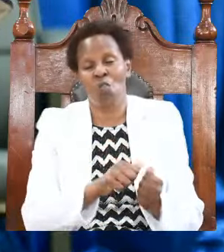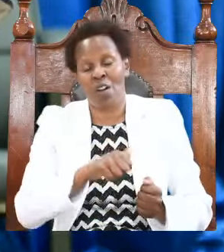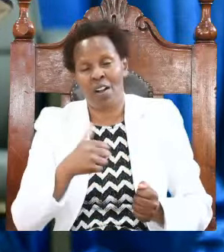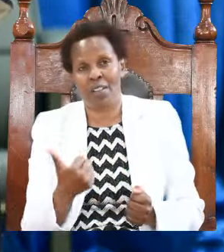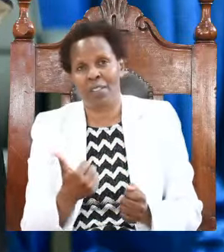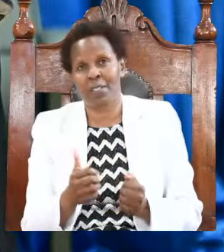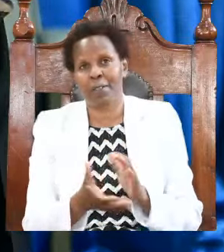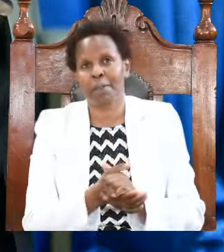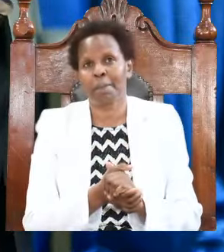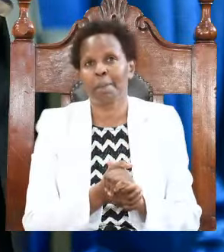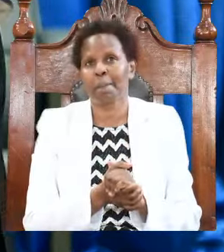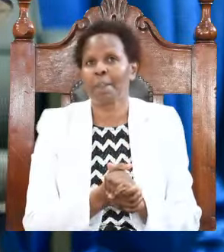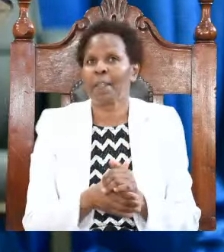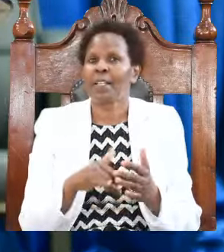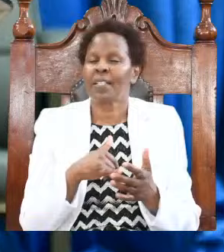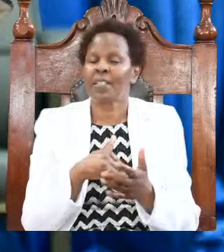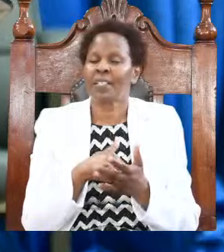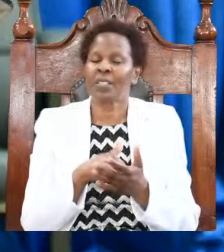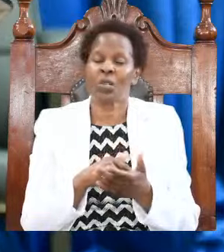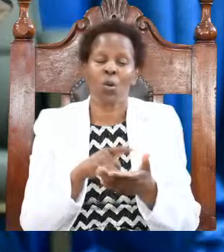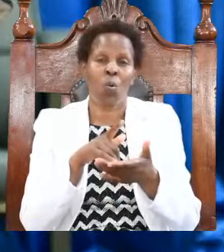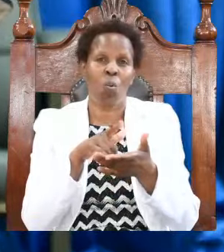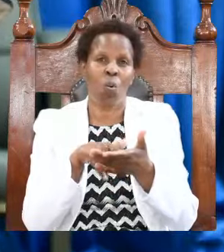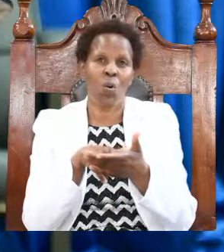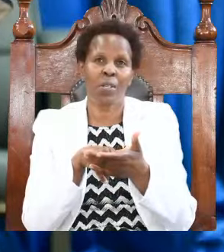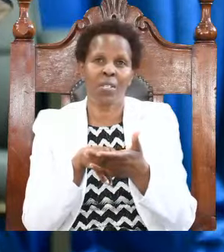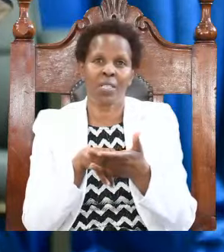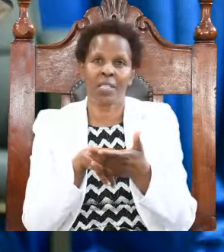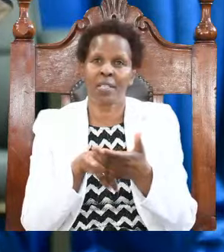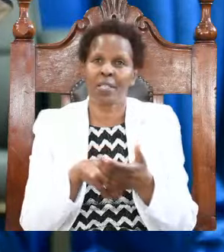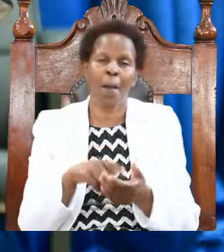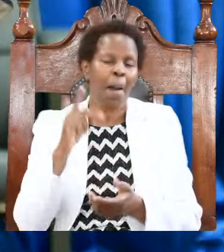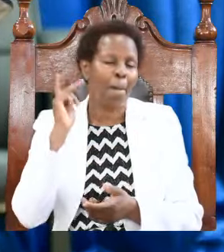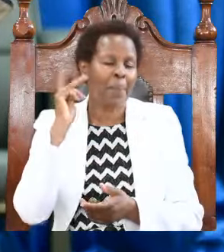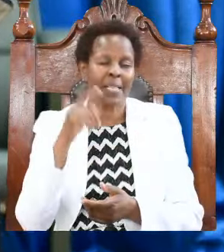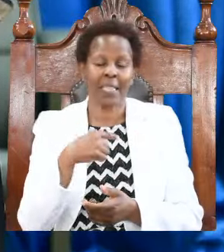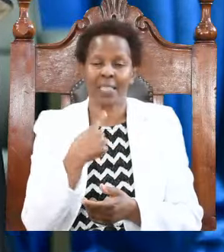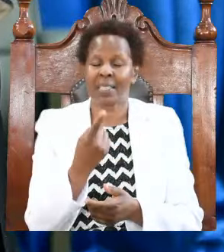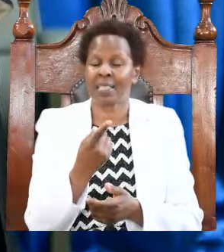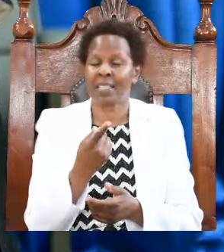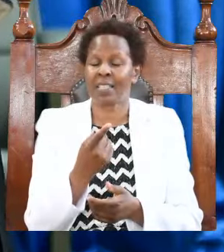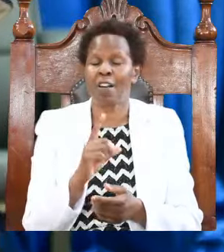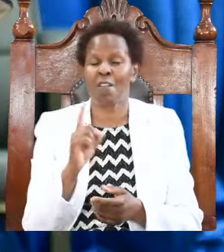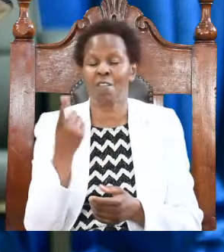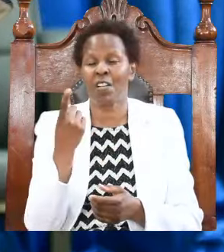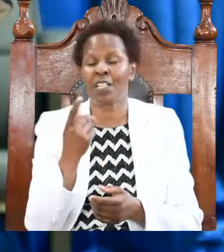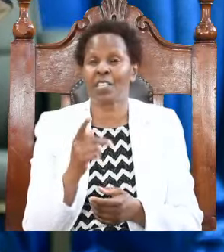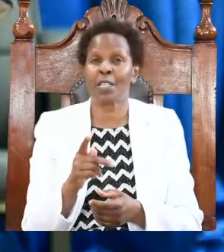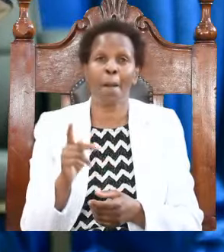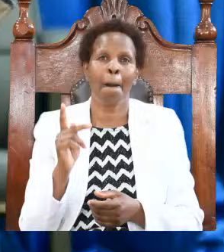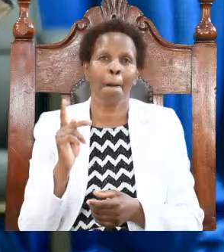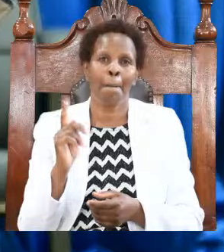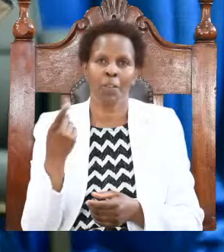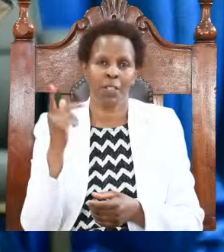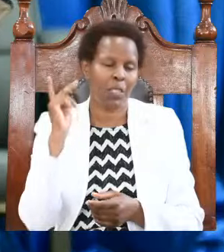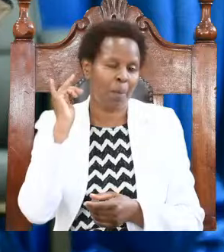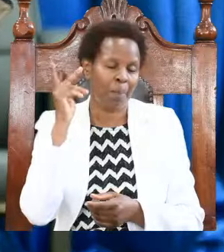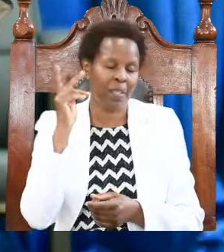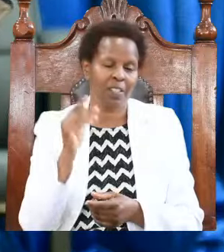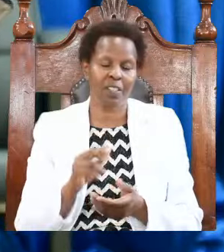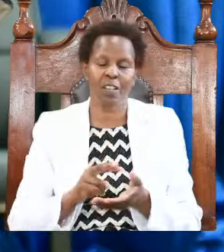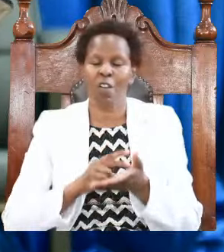people. And this is basically what Apostle Peter was saying when in 1 Peter chapter 2, verse 2, which was actually